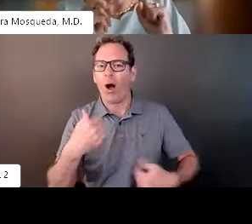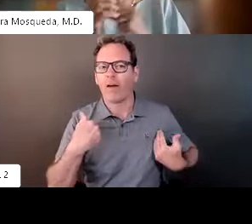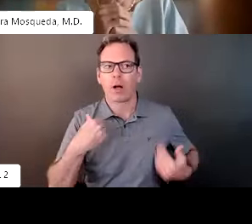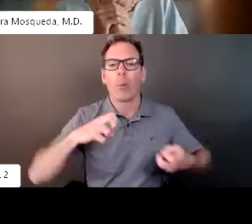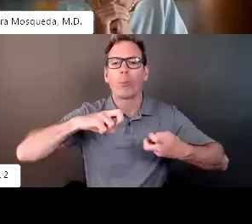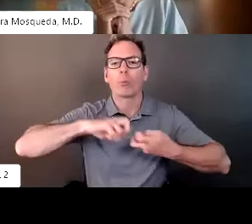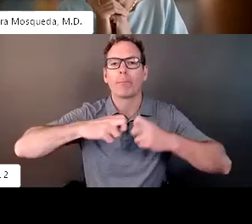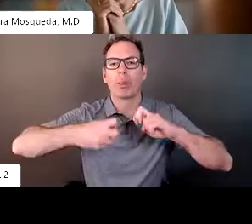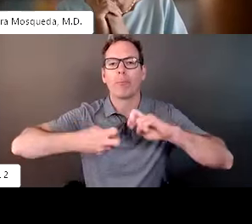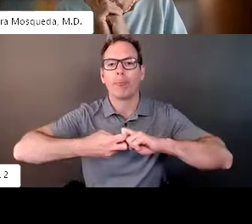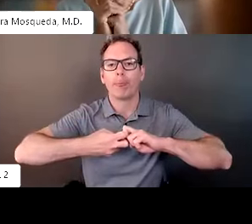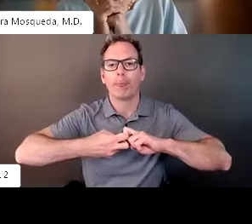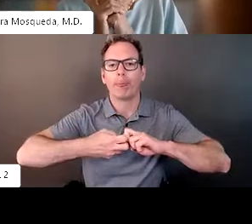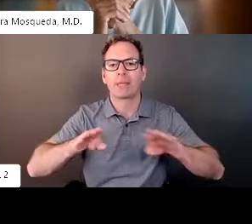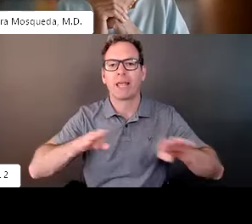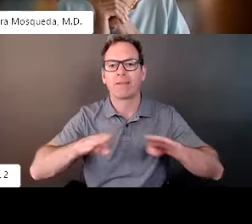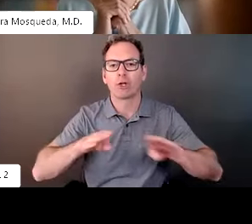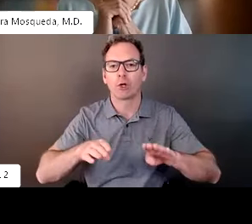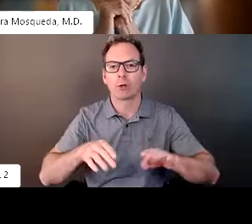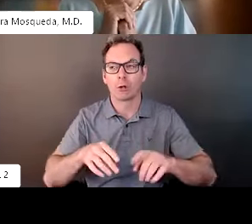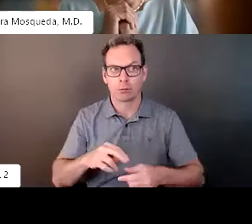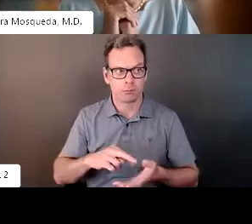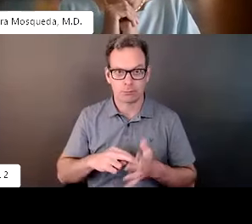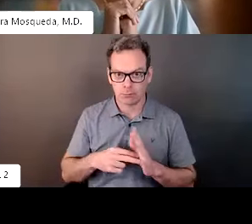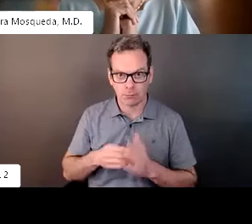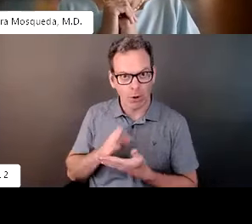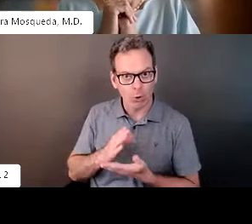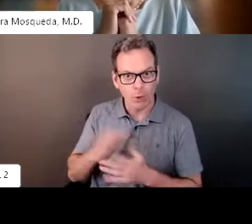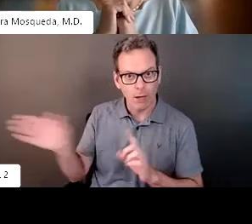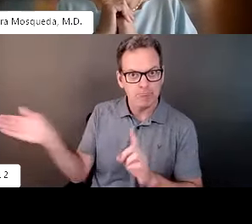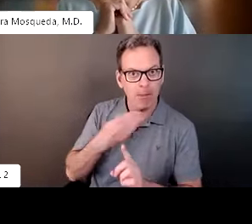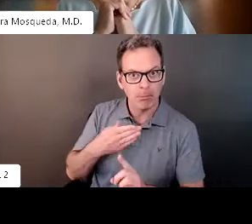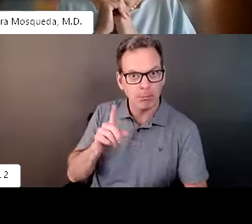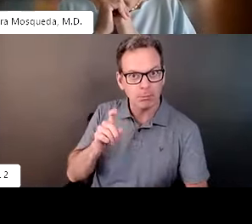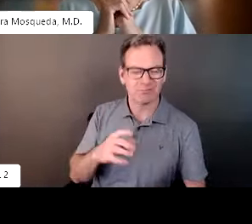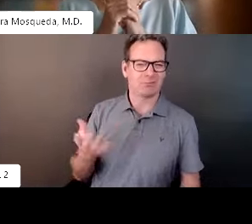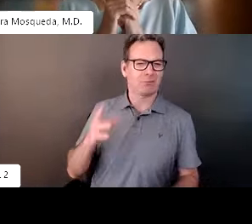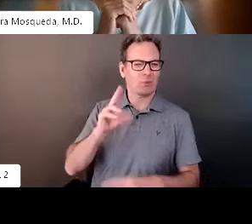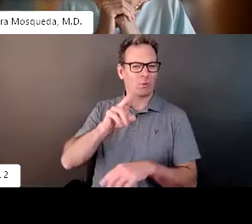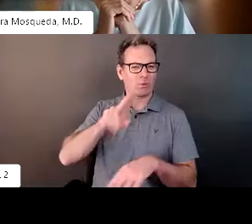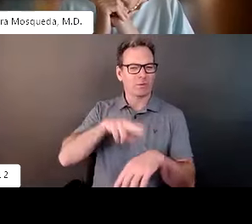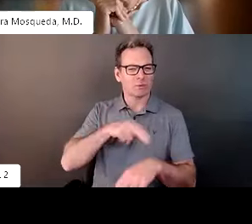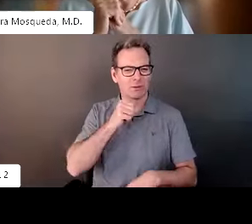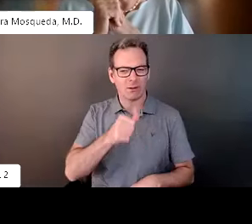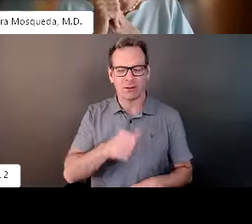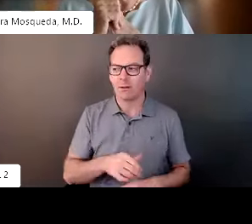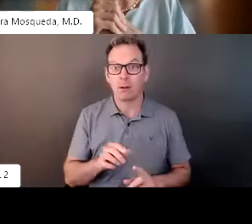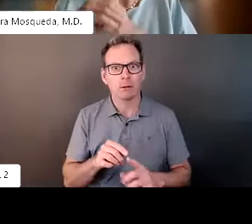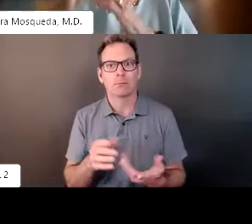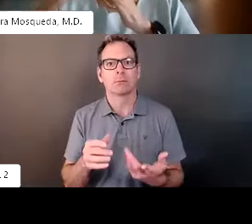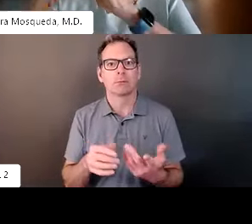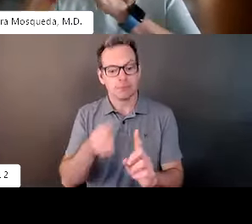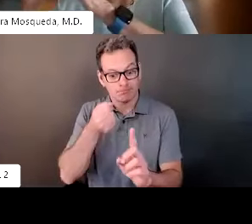for anybody to hit you. And it turns out that whether or not you get hit